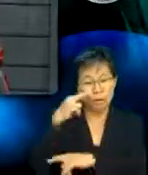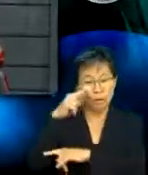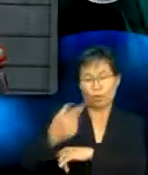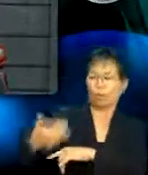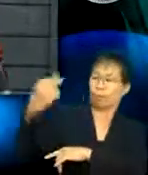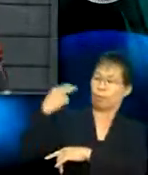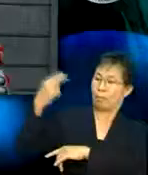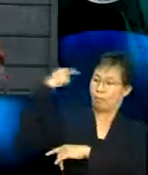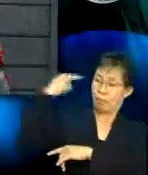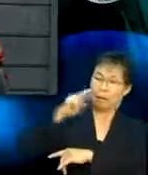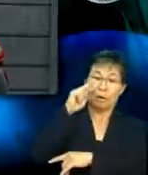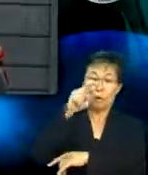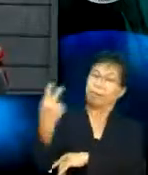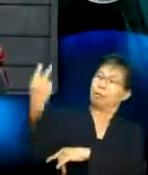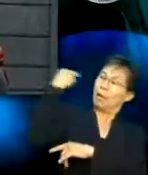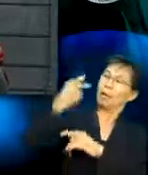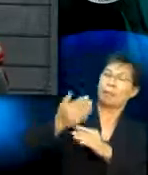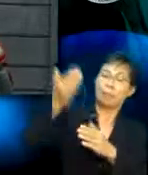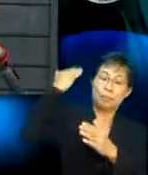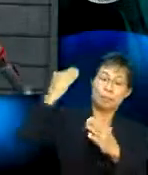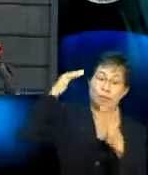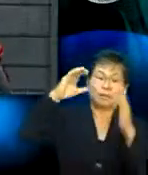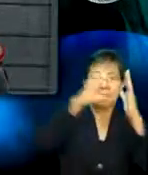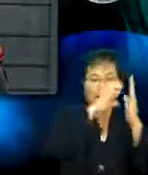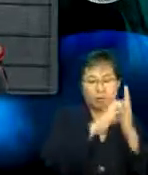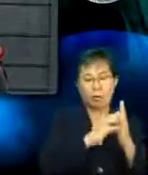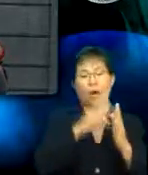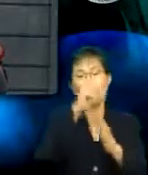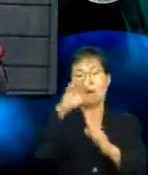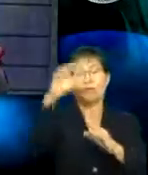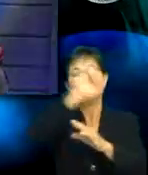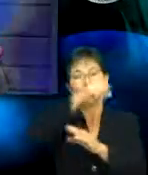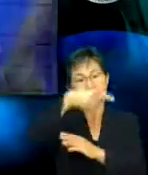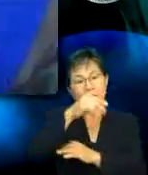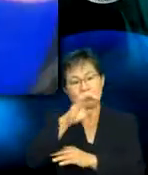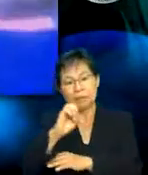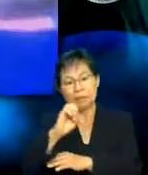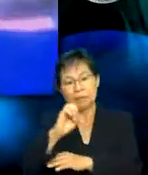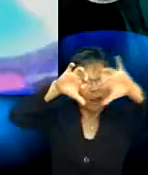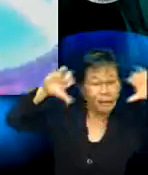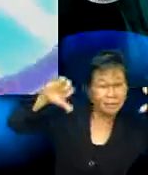looking back at the previous episode of space exploration.